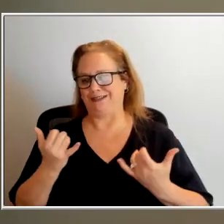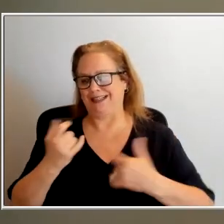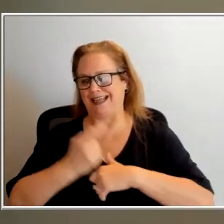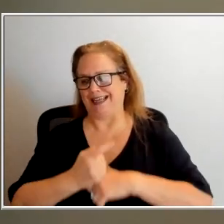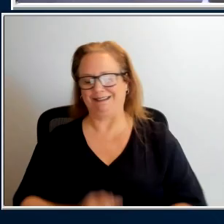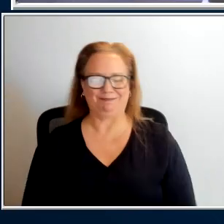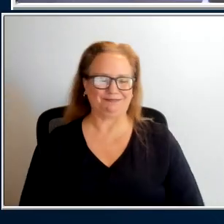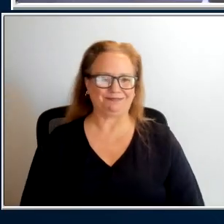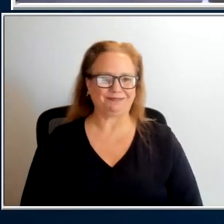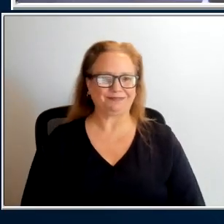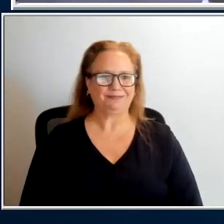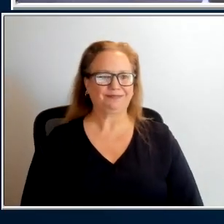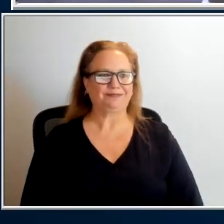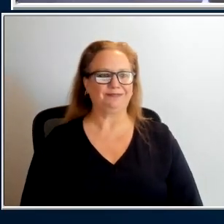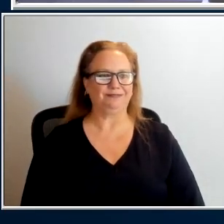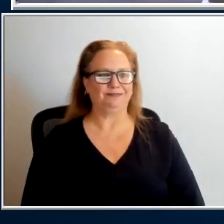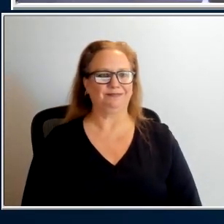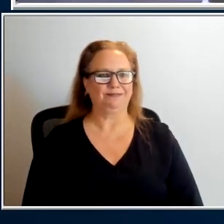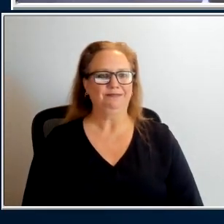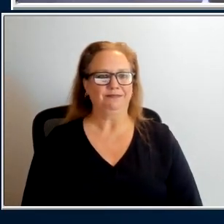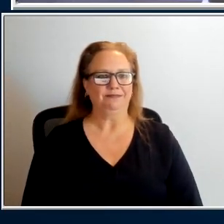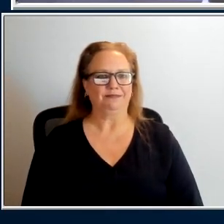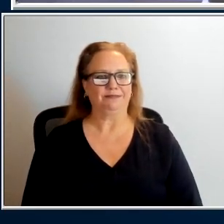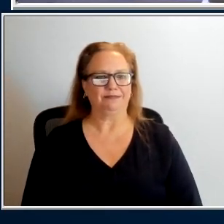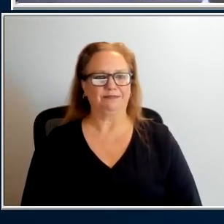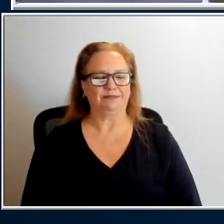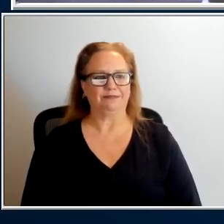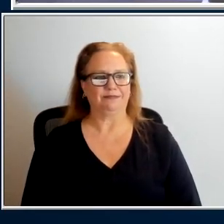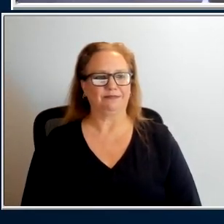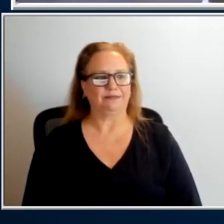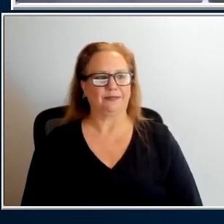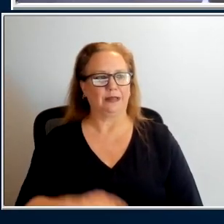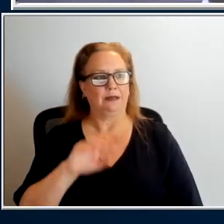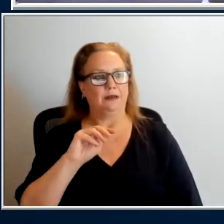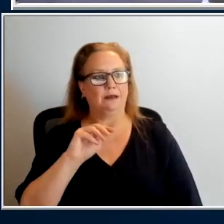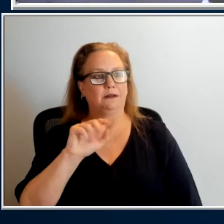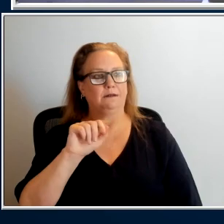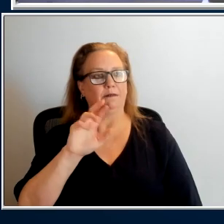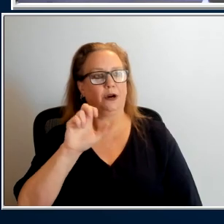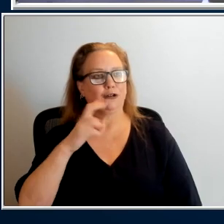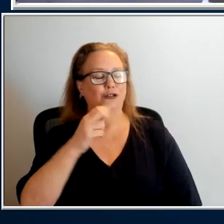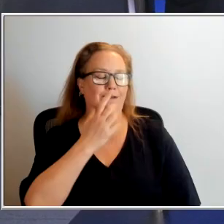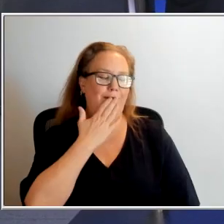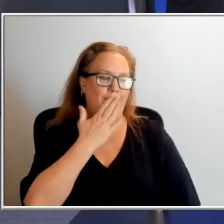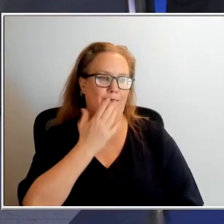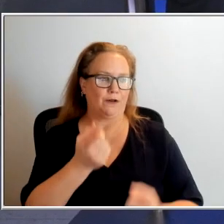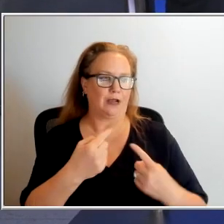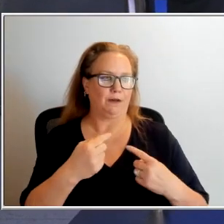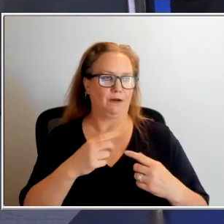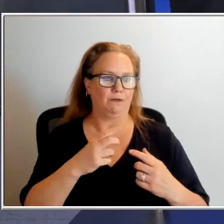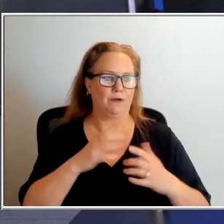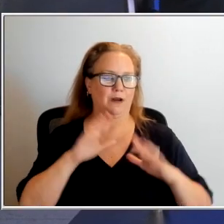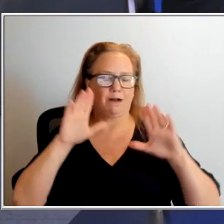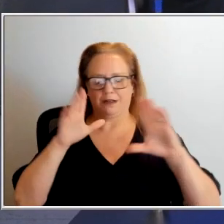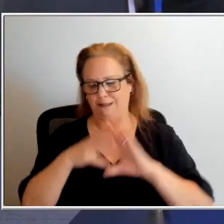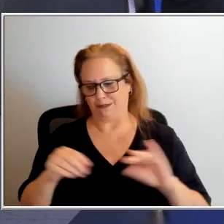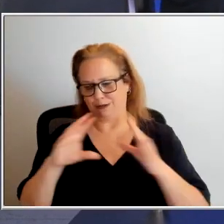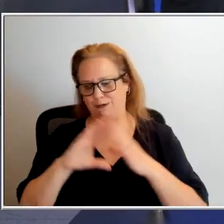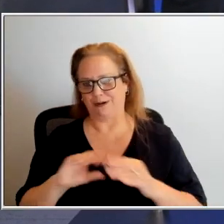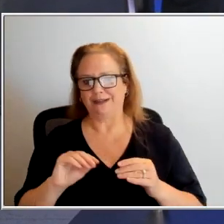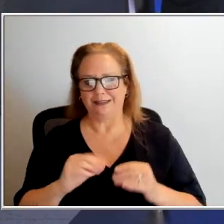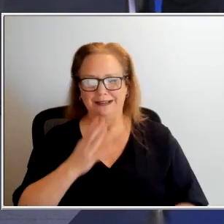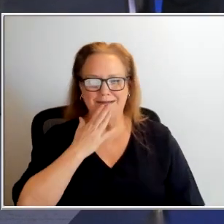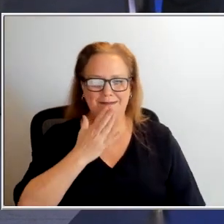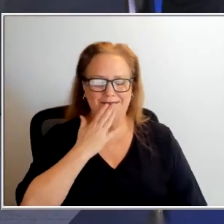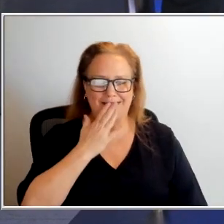you. Yeah, it is just true. Okay, Marcia, thank you for being here, and what an awesome story you have. Well, thanks. I